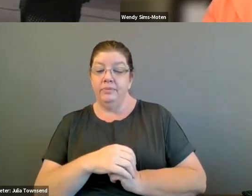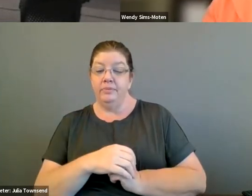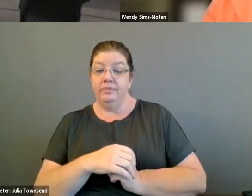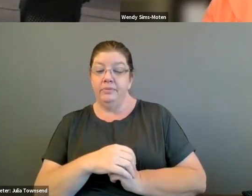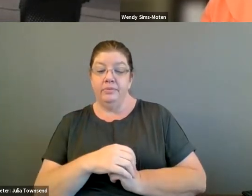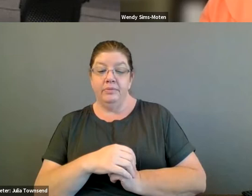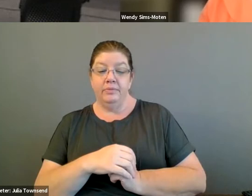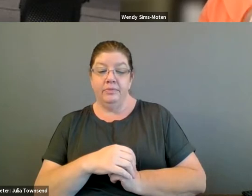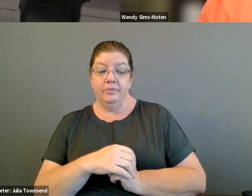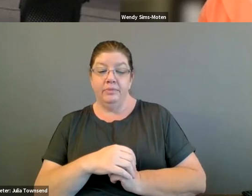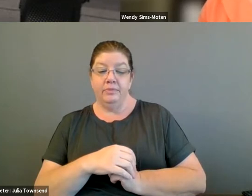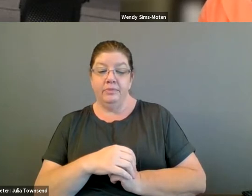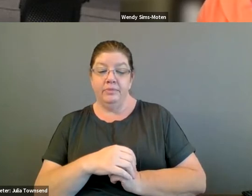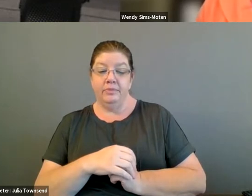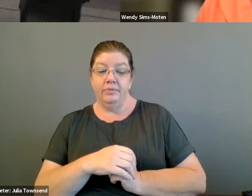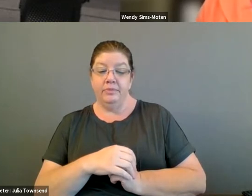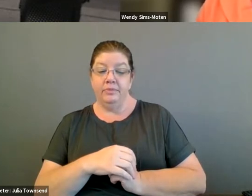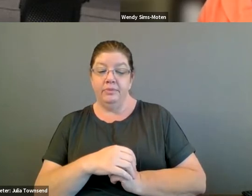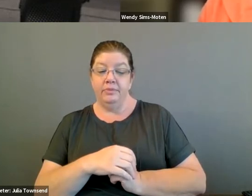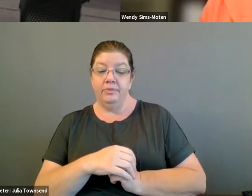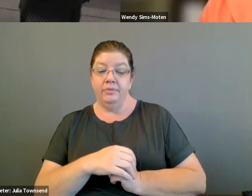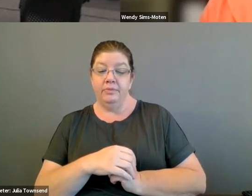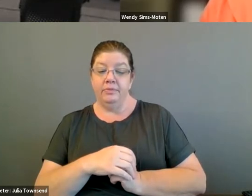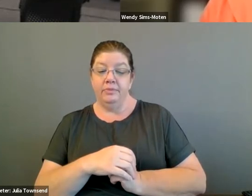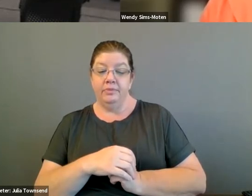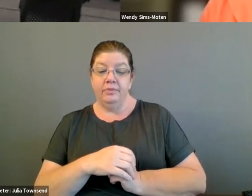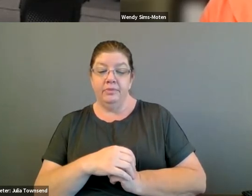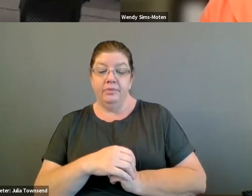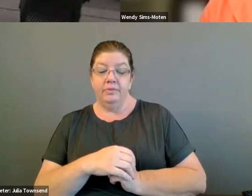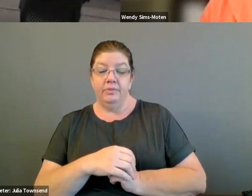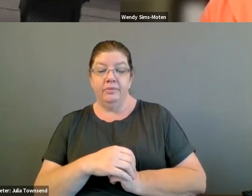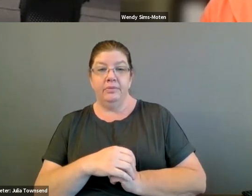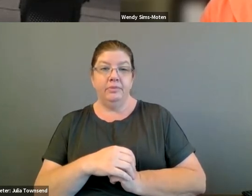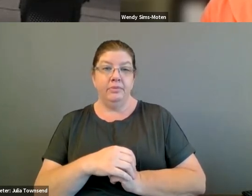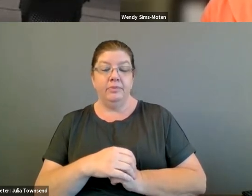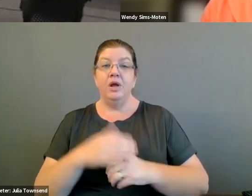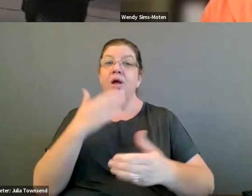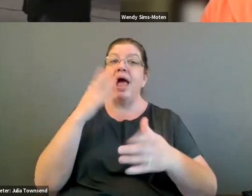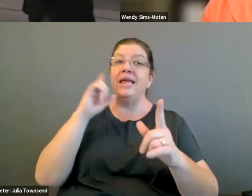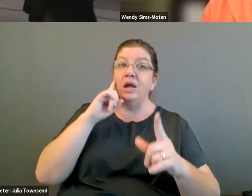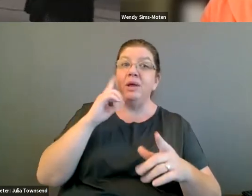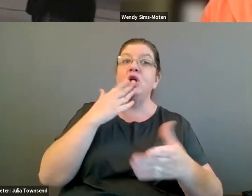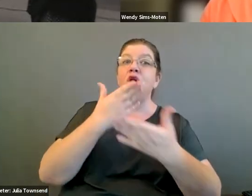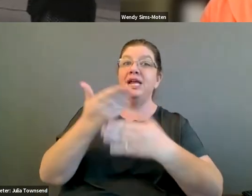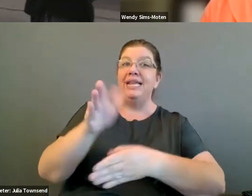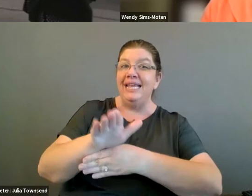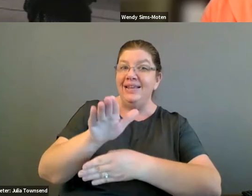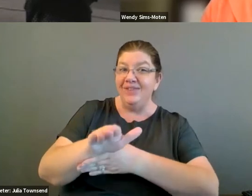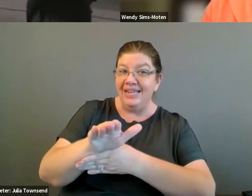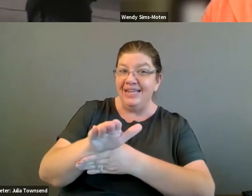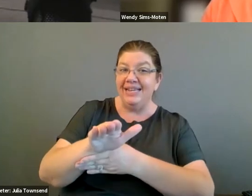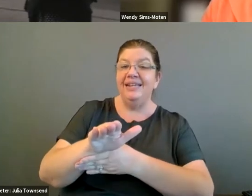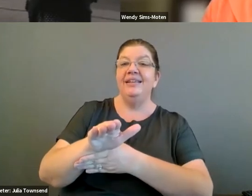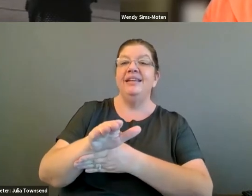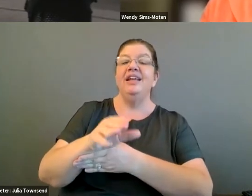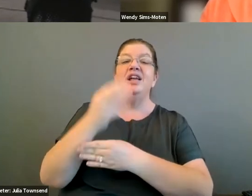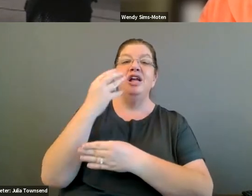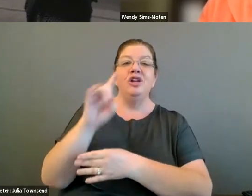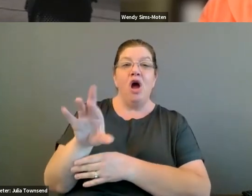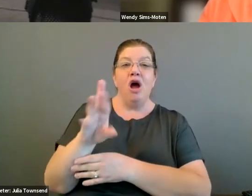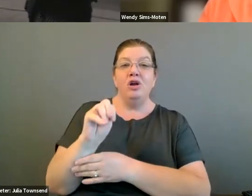Good evening. No? Yes. Okay. Thank you. Good evening, President Ford, board members, Dr.